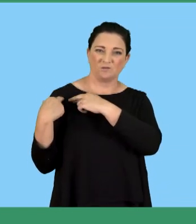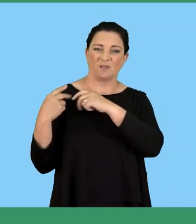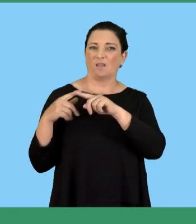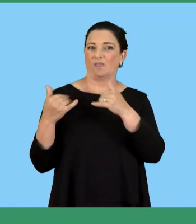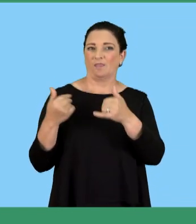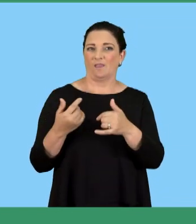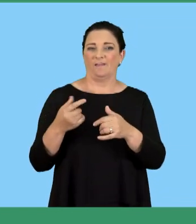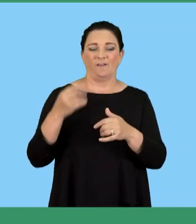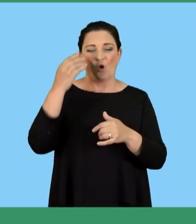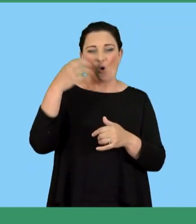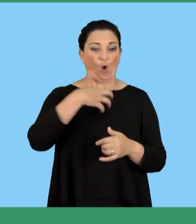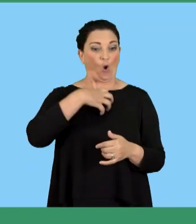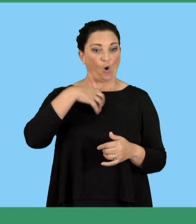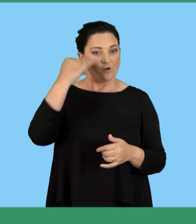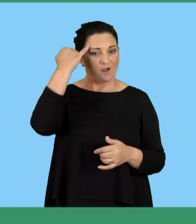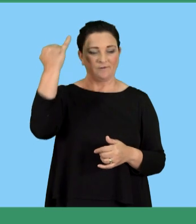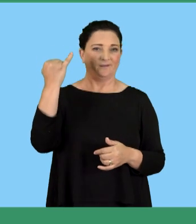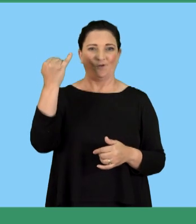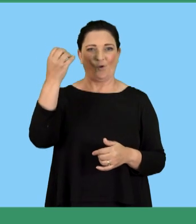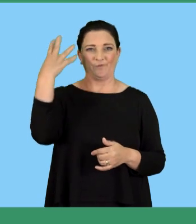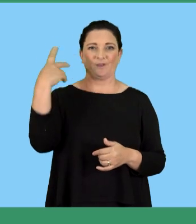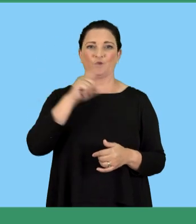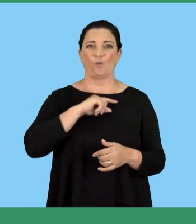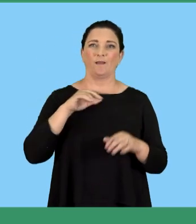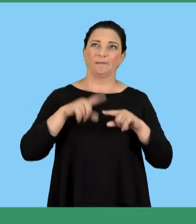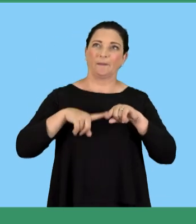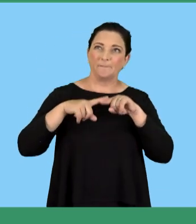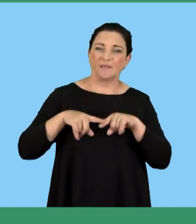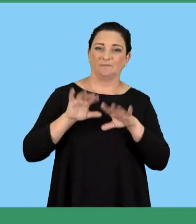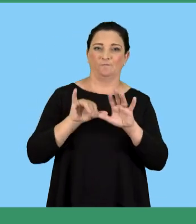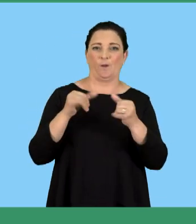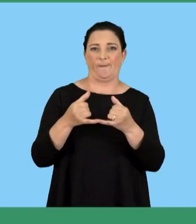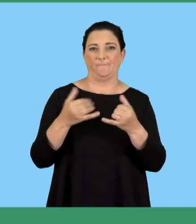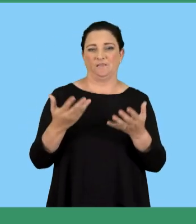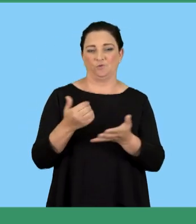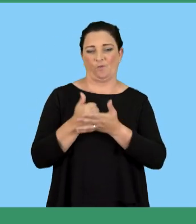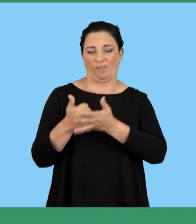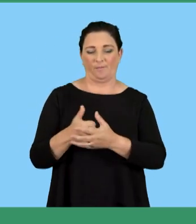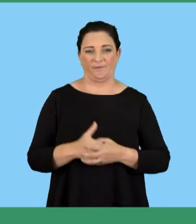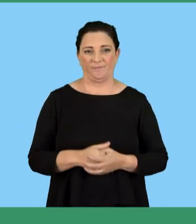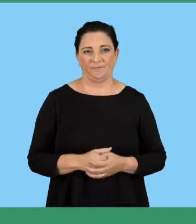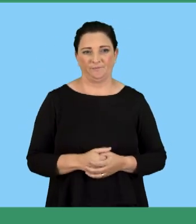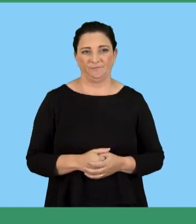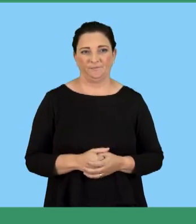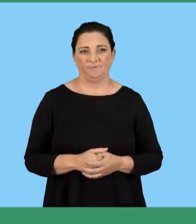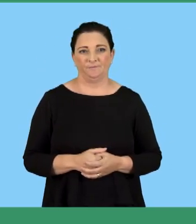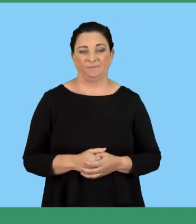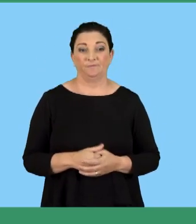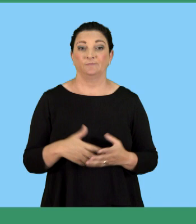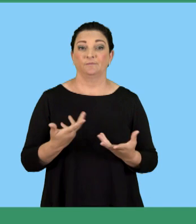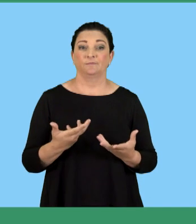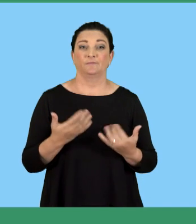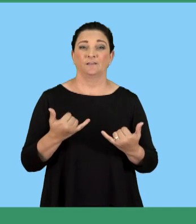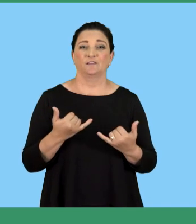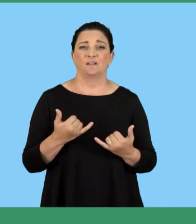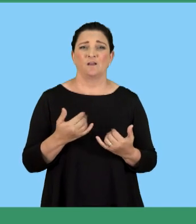may not have the skills to deal with such social problems. And then communities tend to be dependent on corporate